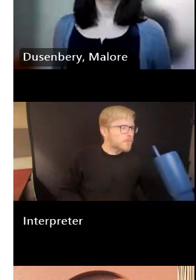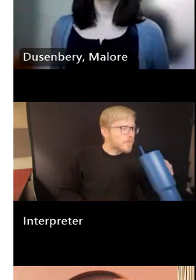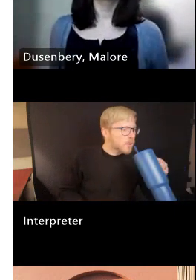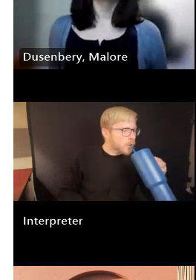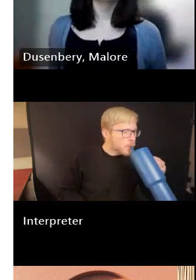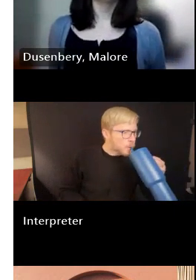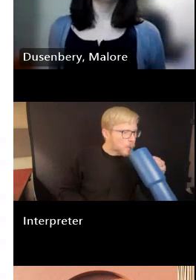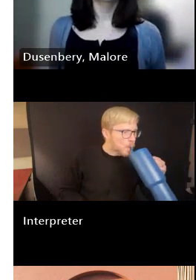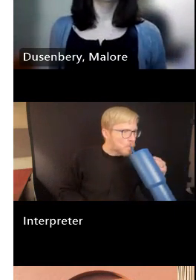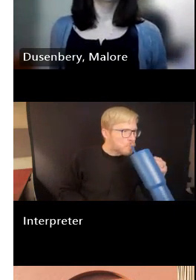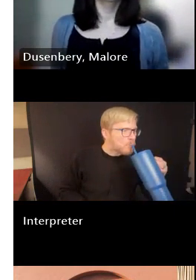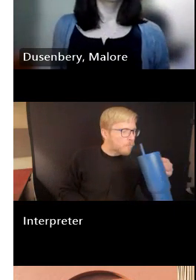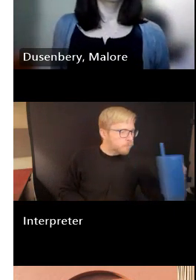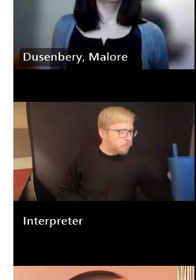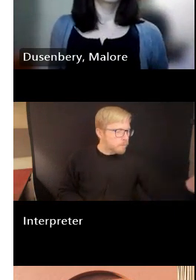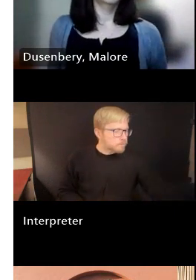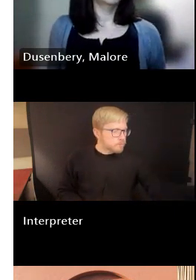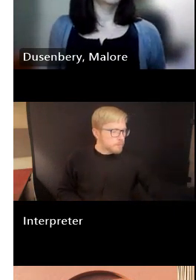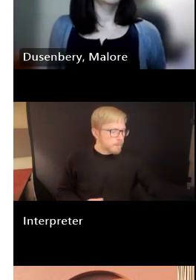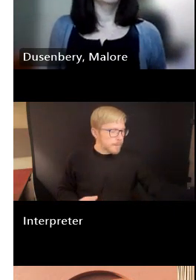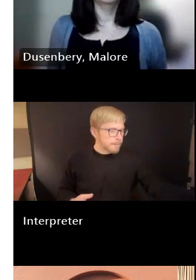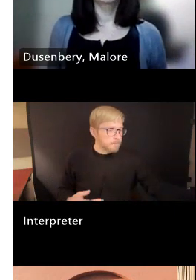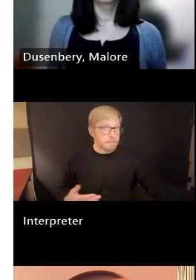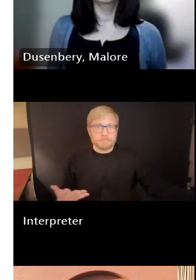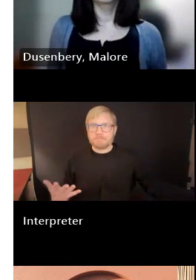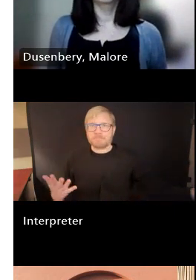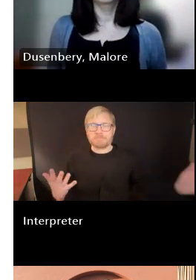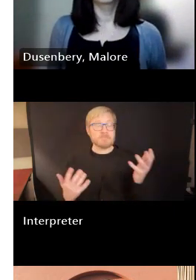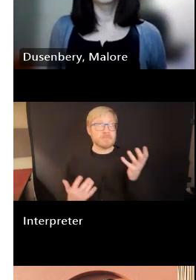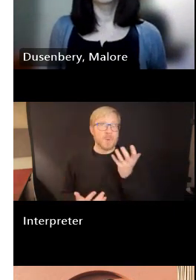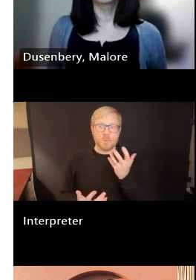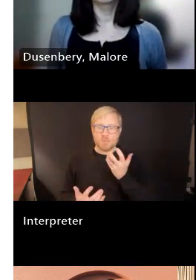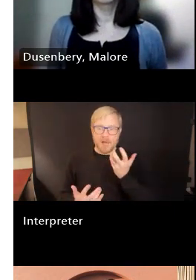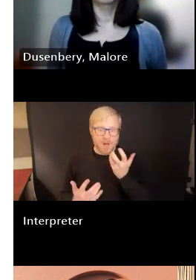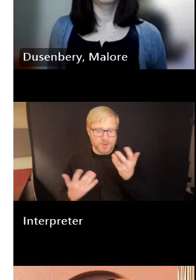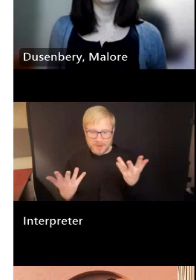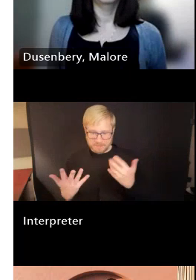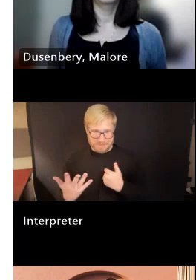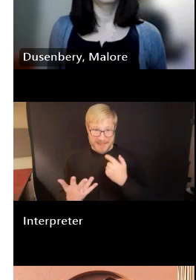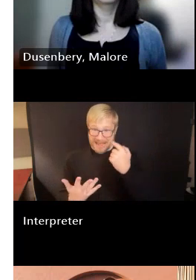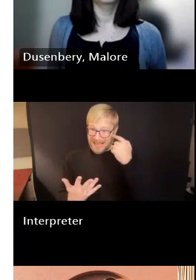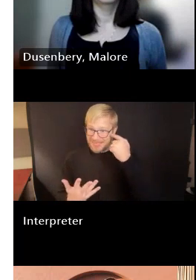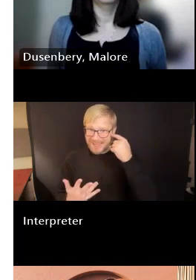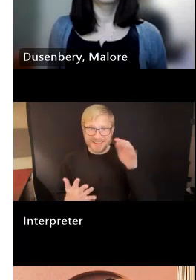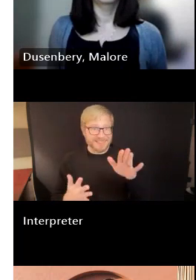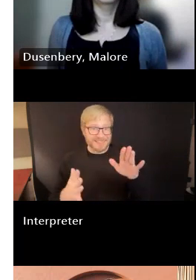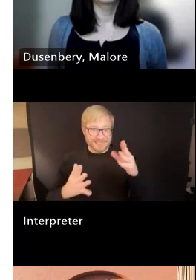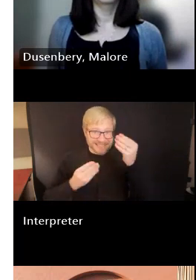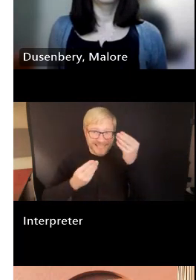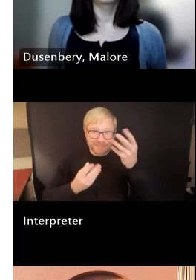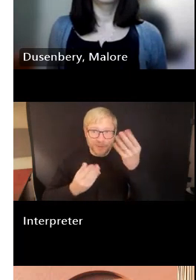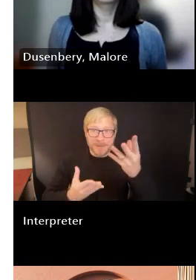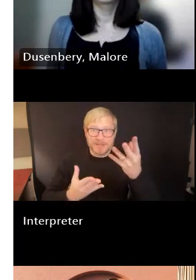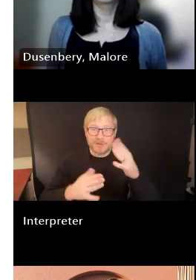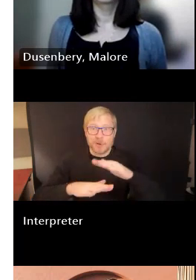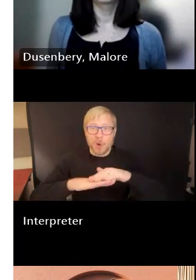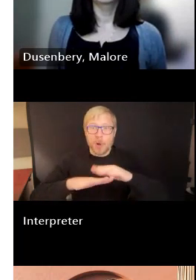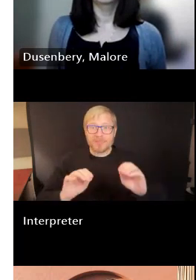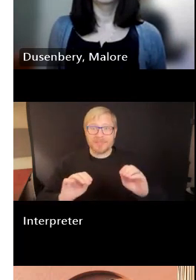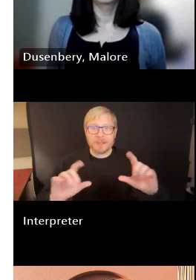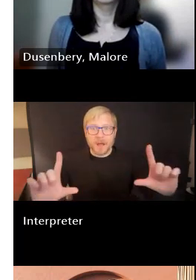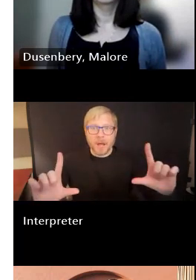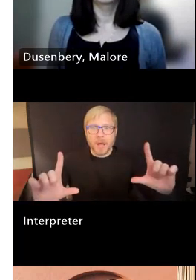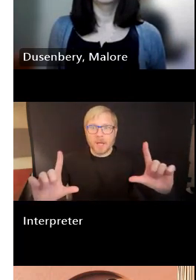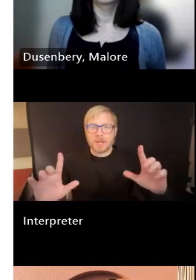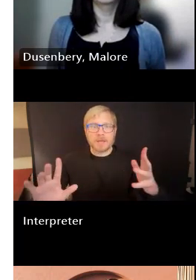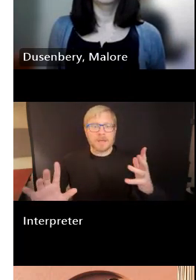I think that the material that is on this slide resonates a lot with me and